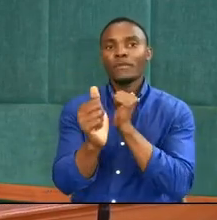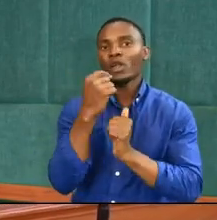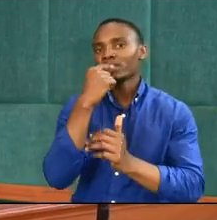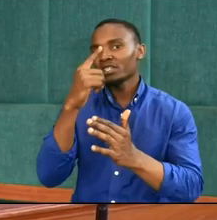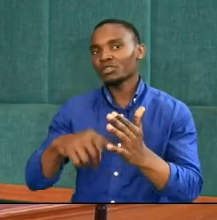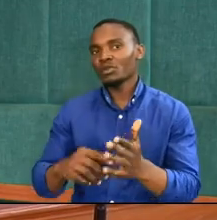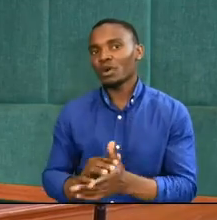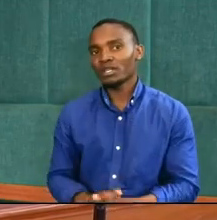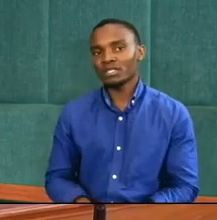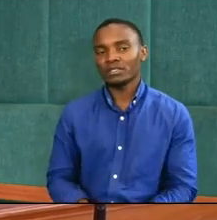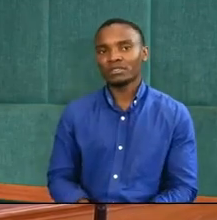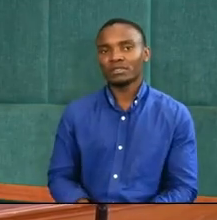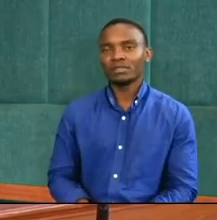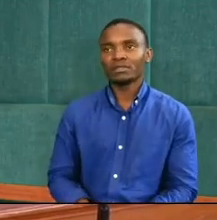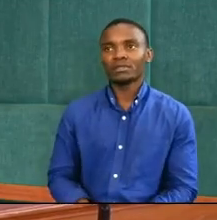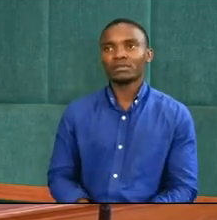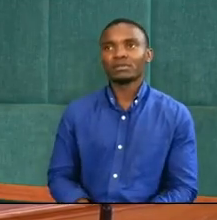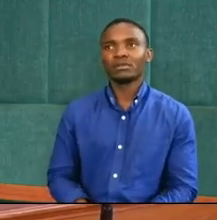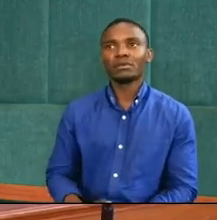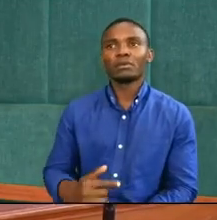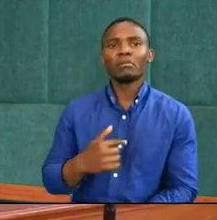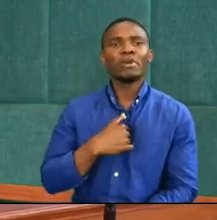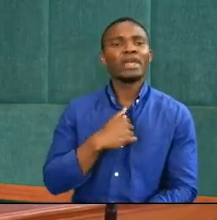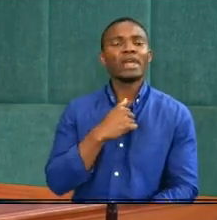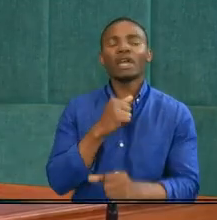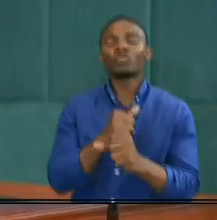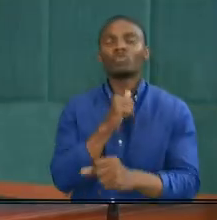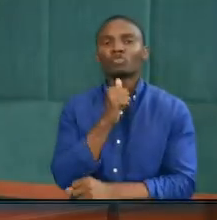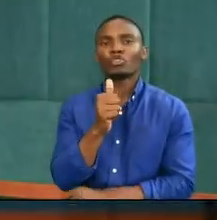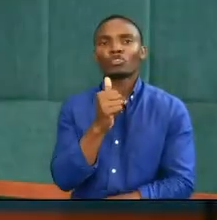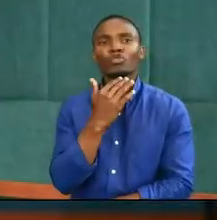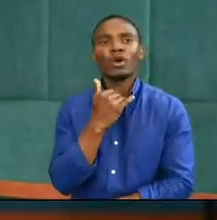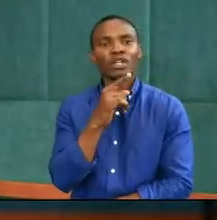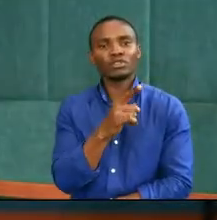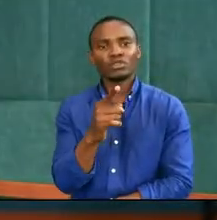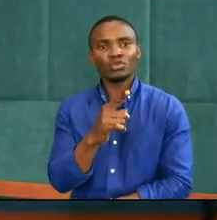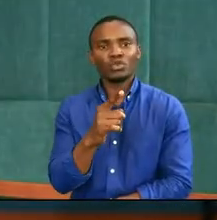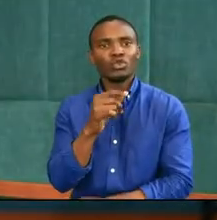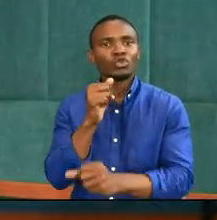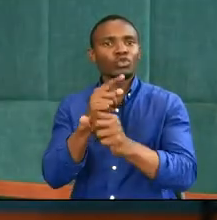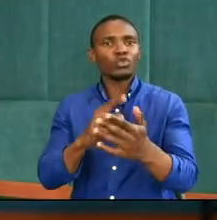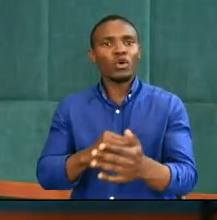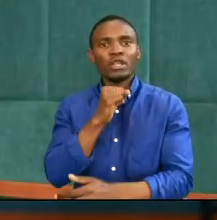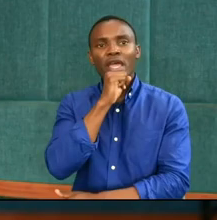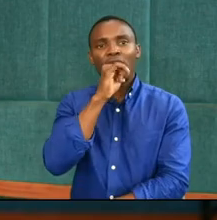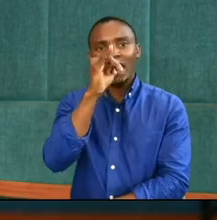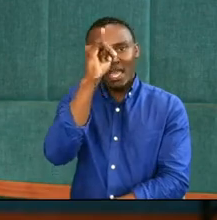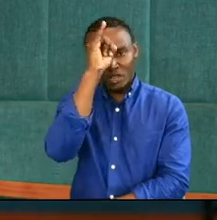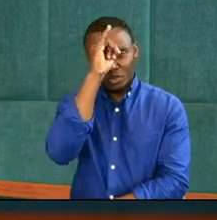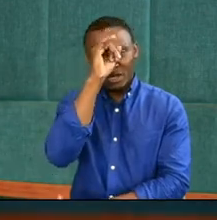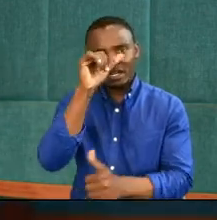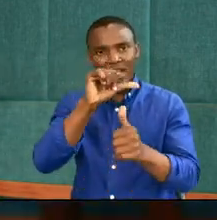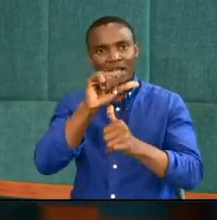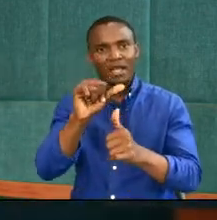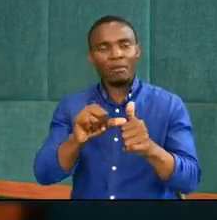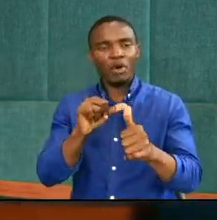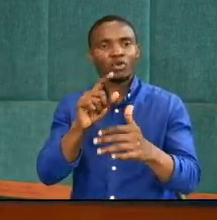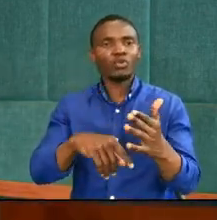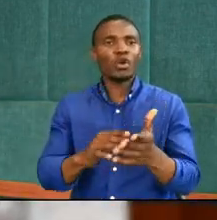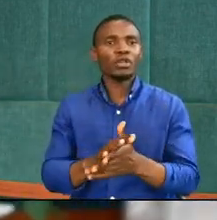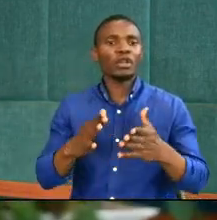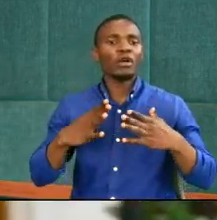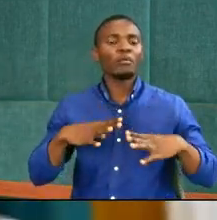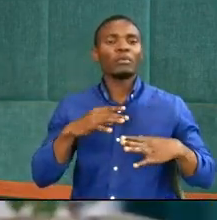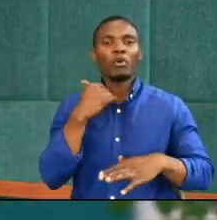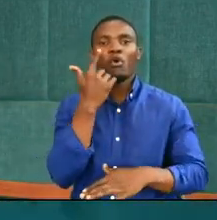Paul says, brethren, I do not want you to be ignorant concerning those who fall asleep in Christ. And he addressed that, and he